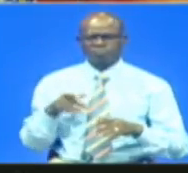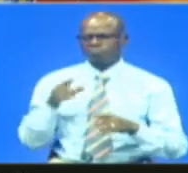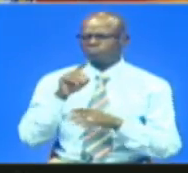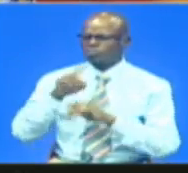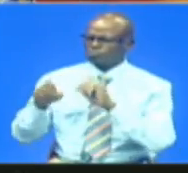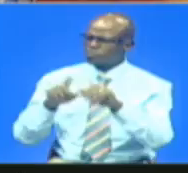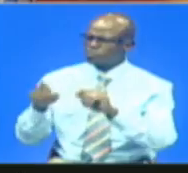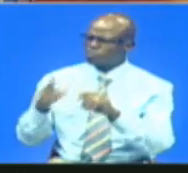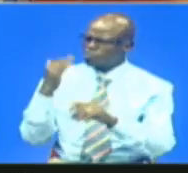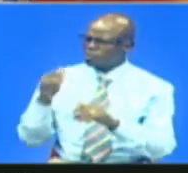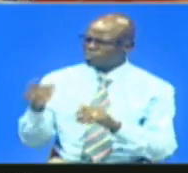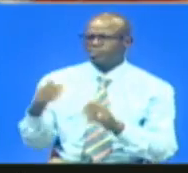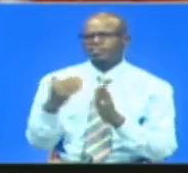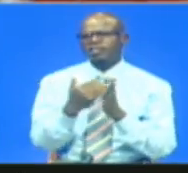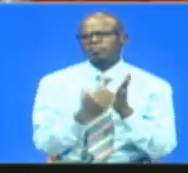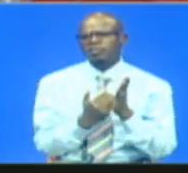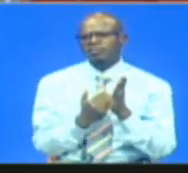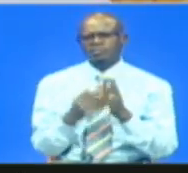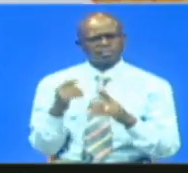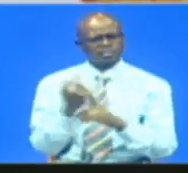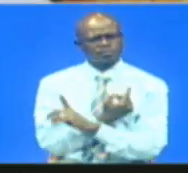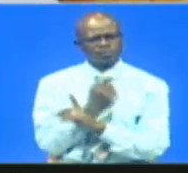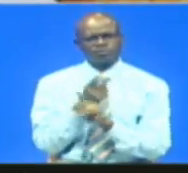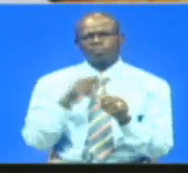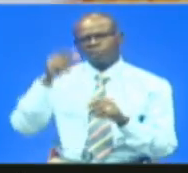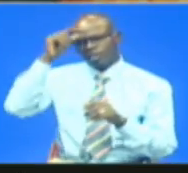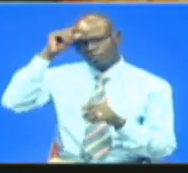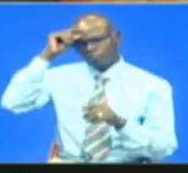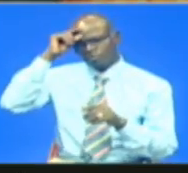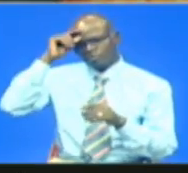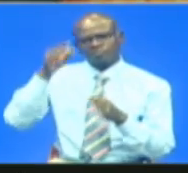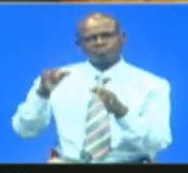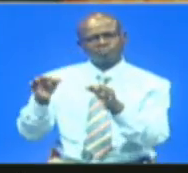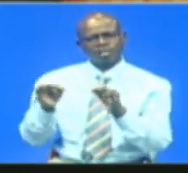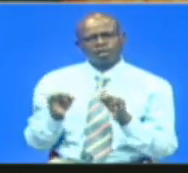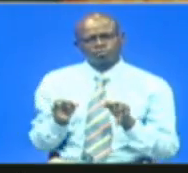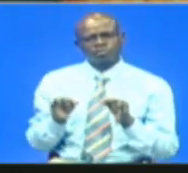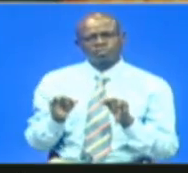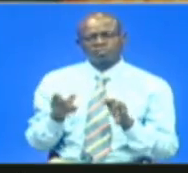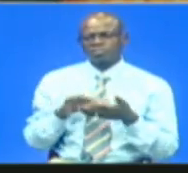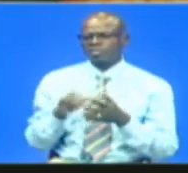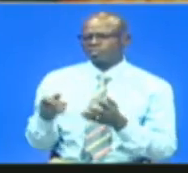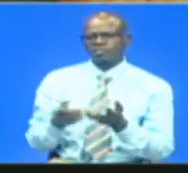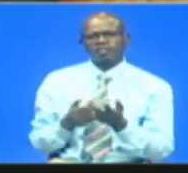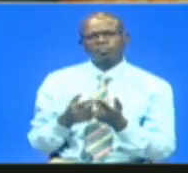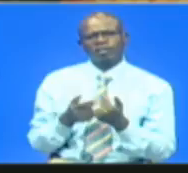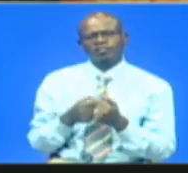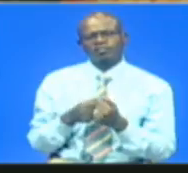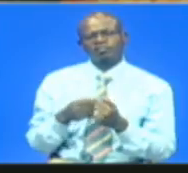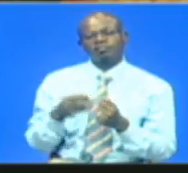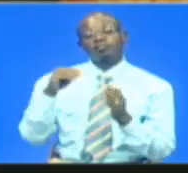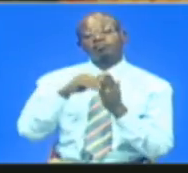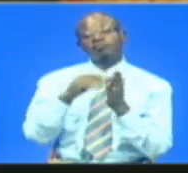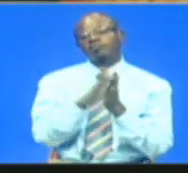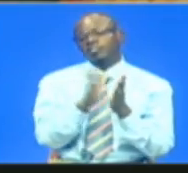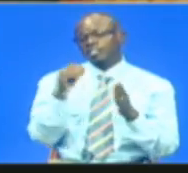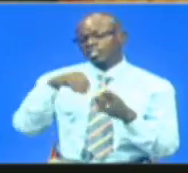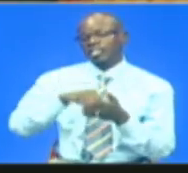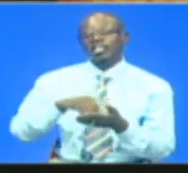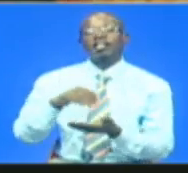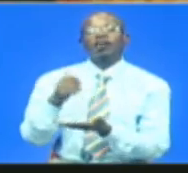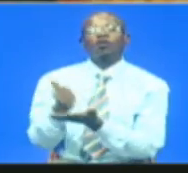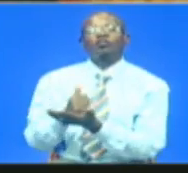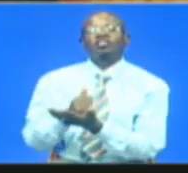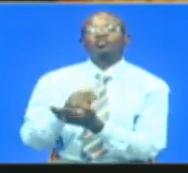in variance with the IFMIS statements. That is strange to those figures. Well, those figures are contained in this audit